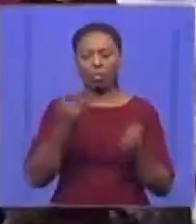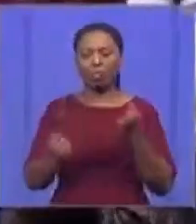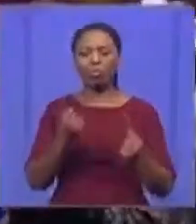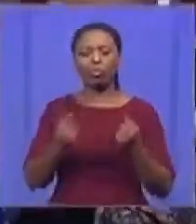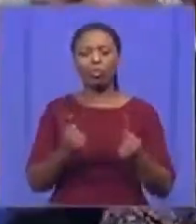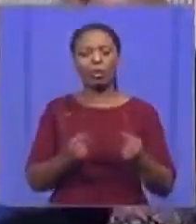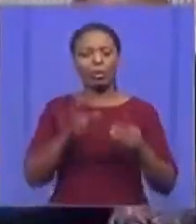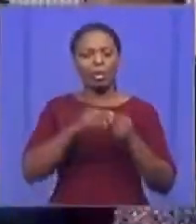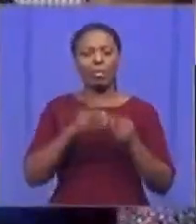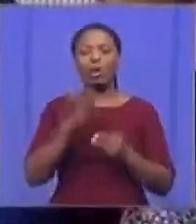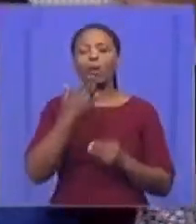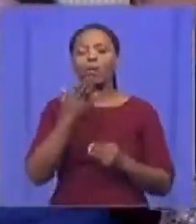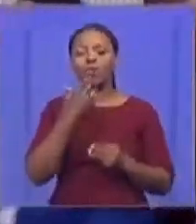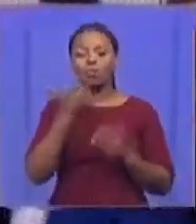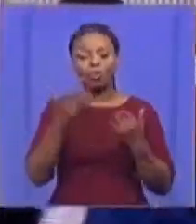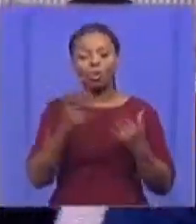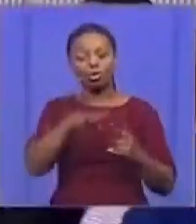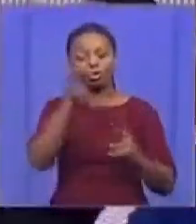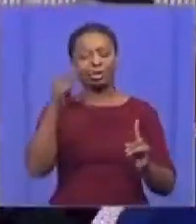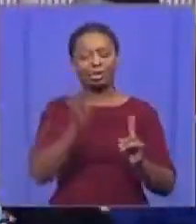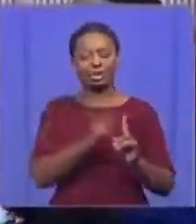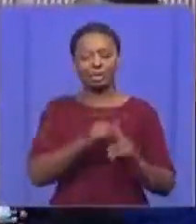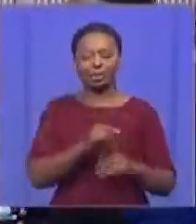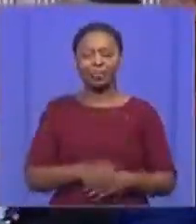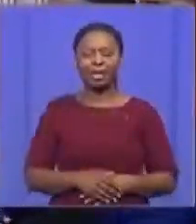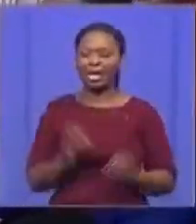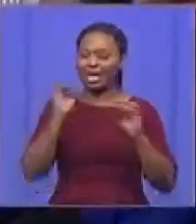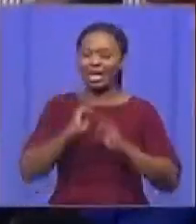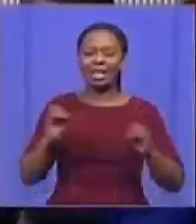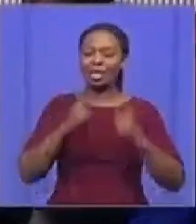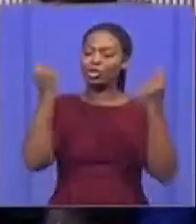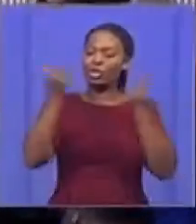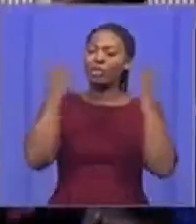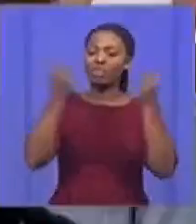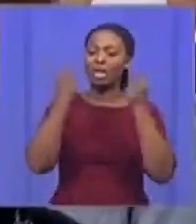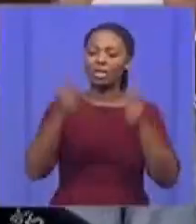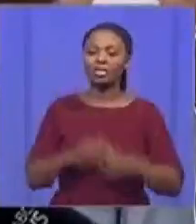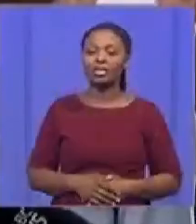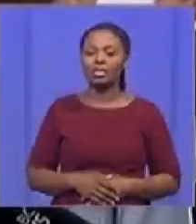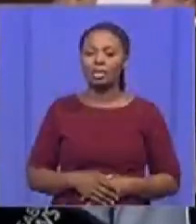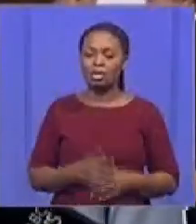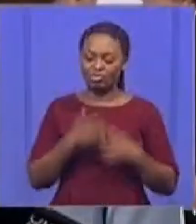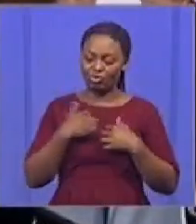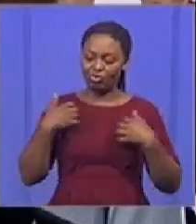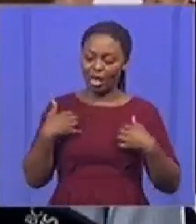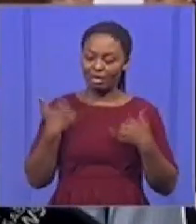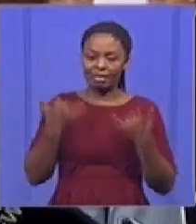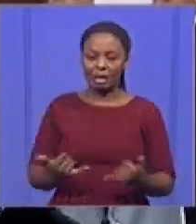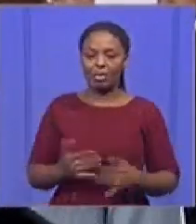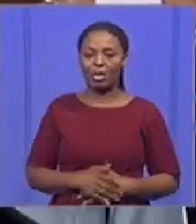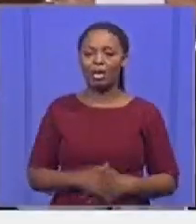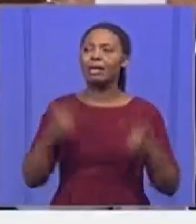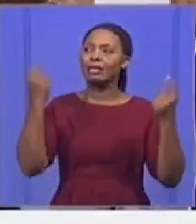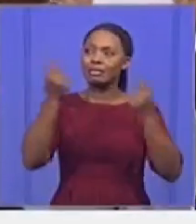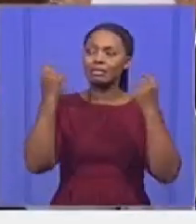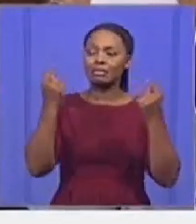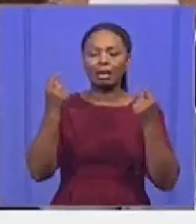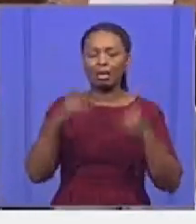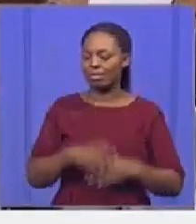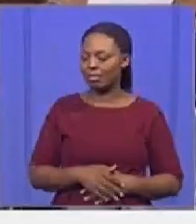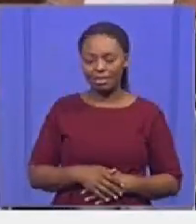maloko a tlhophileng kgatlhanong le lekoko. This is nothing to celebrate about. We are in distress, and most importantly, we are